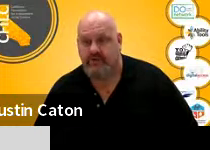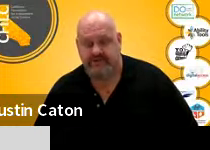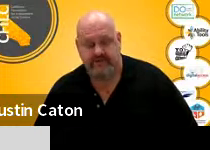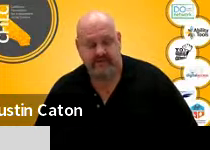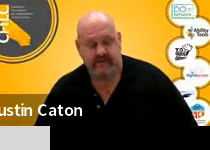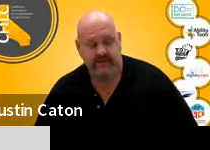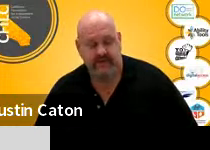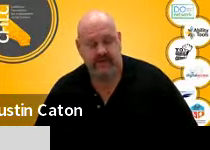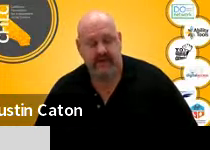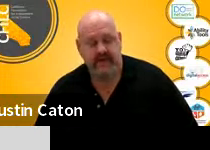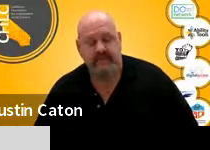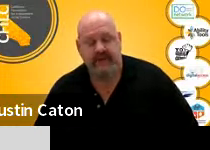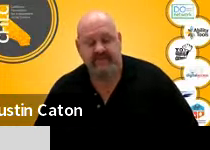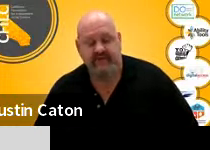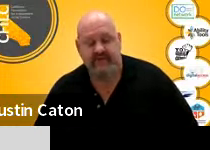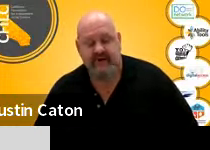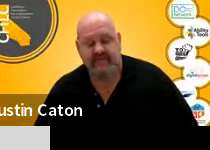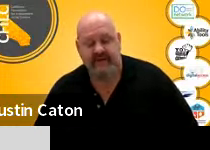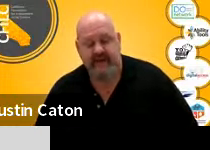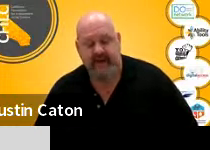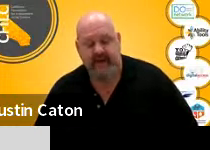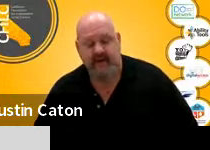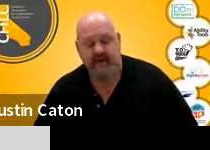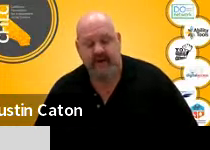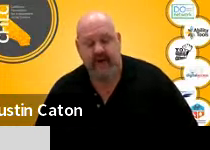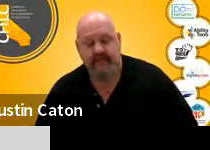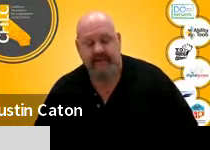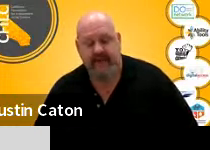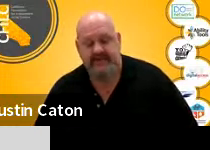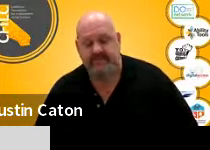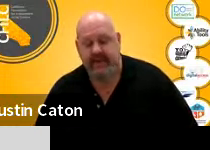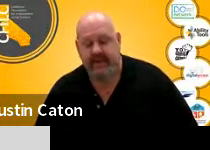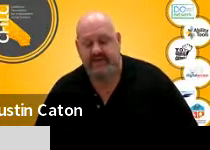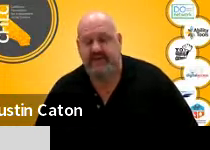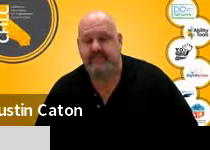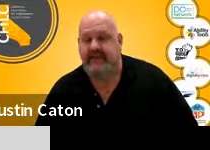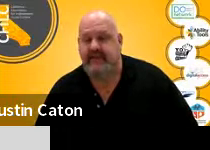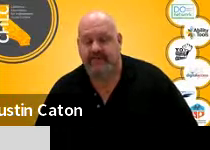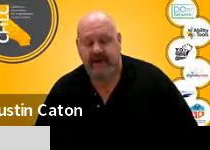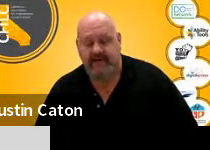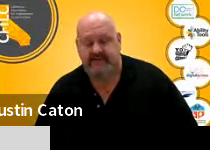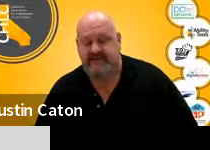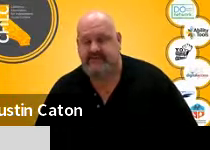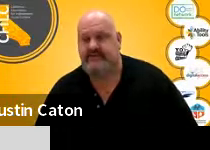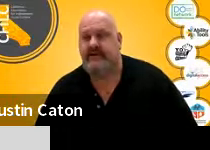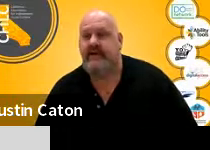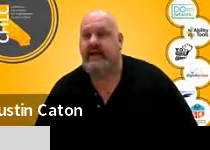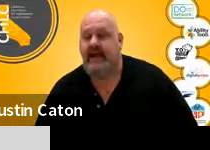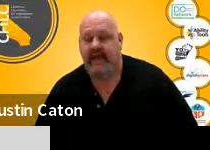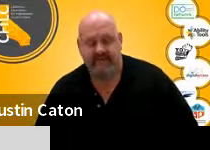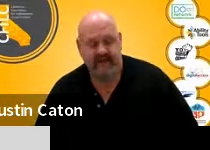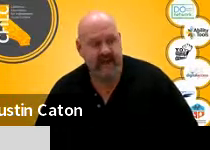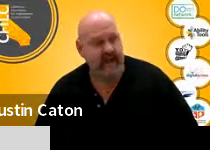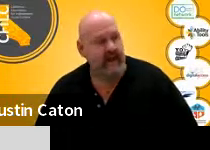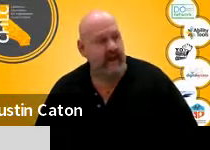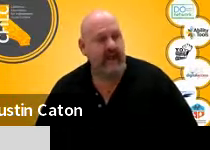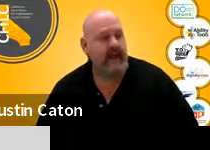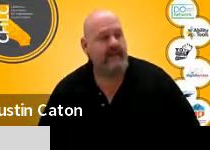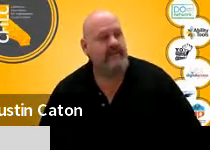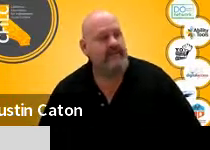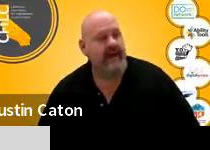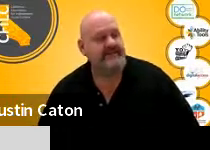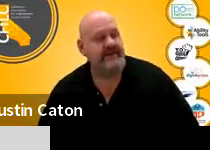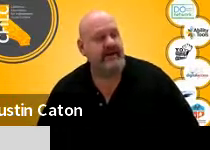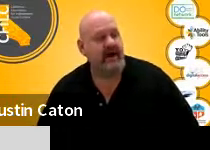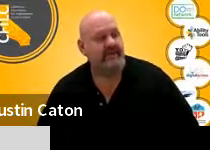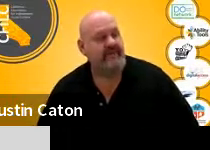is yours. Please visit our Freedom Tech loan application page to begin the process. Have a good day,